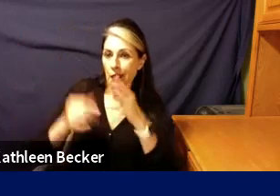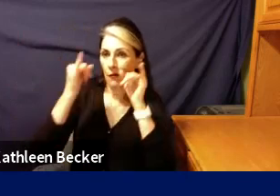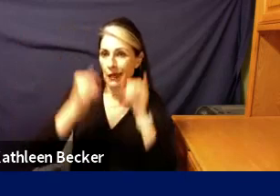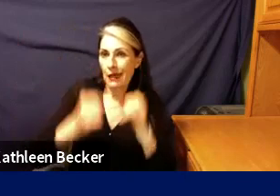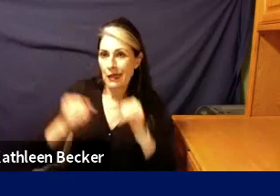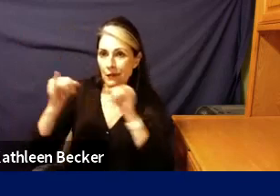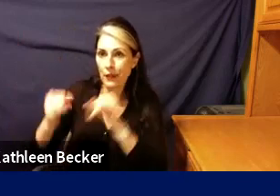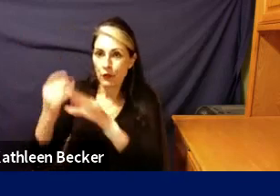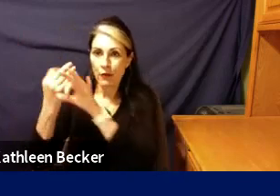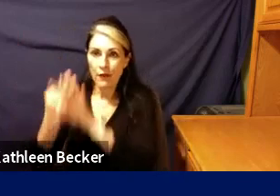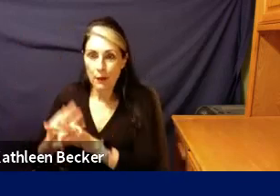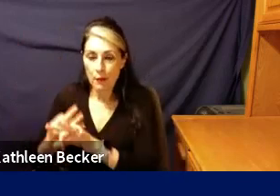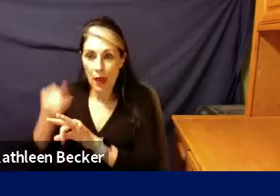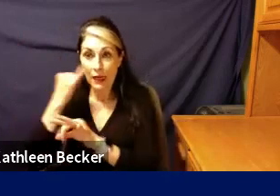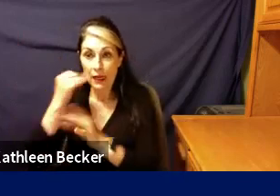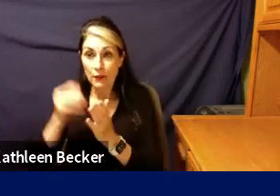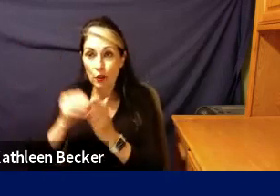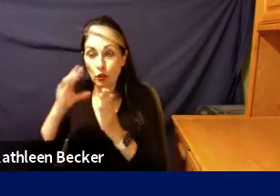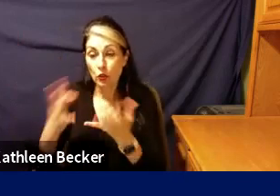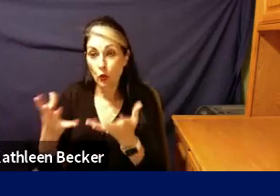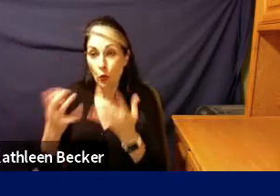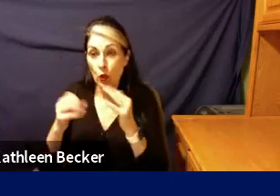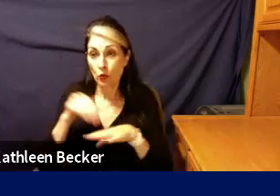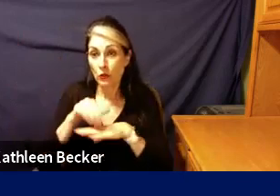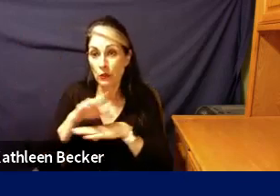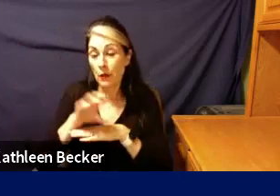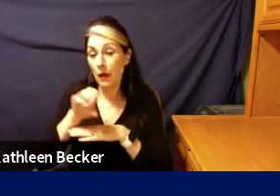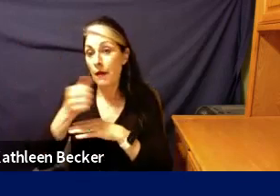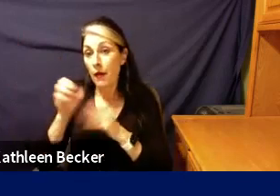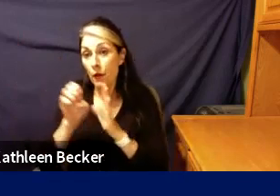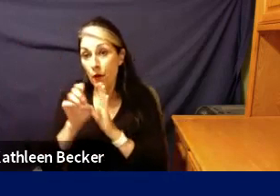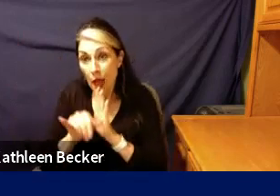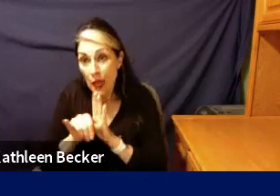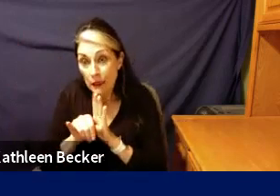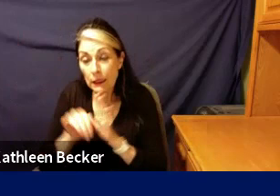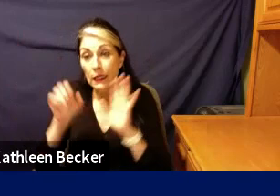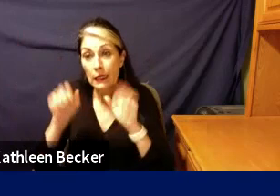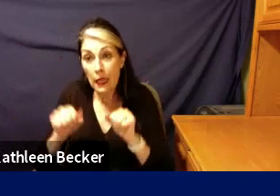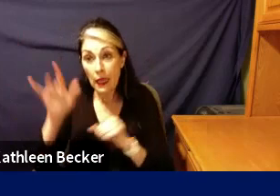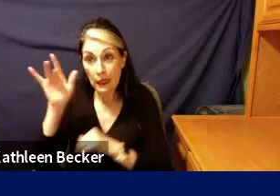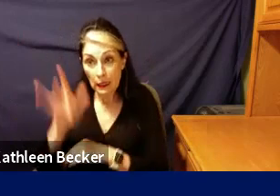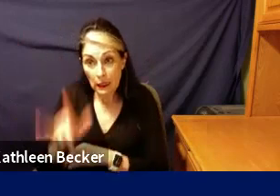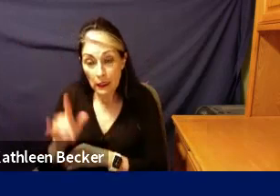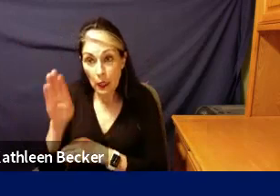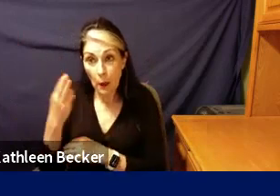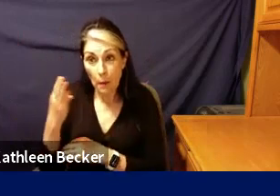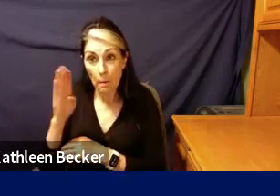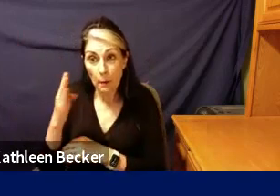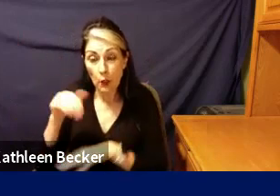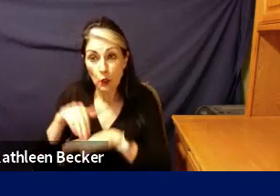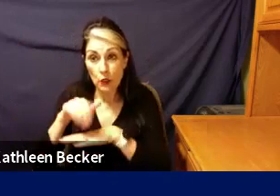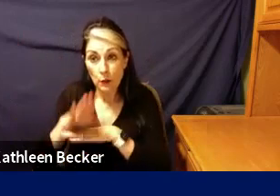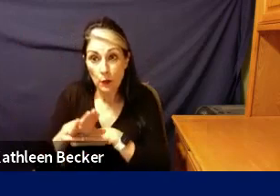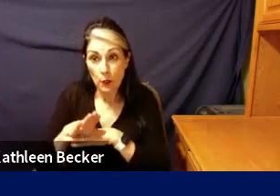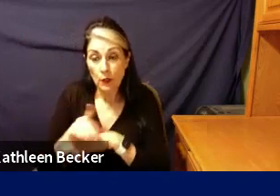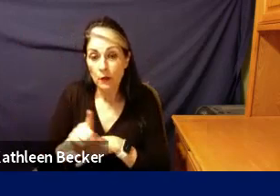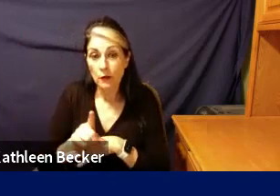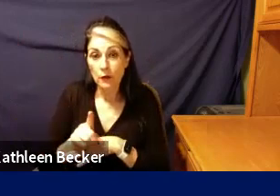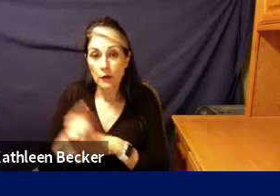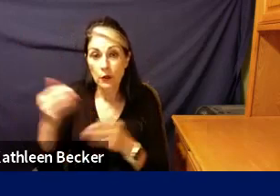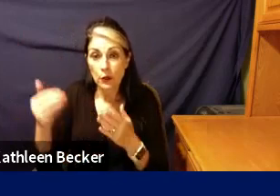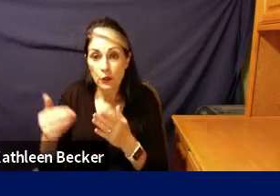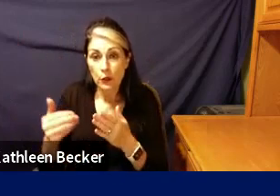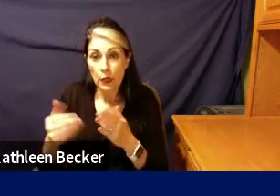feedback. If students want to submit another essay, they can click the blue Submit a New Essay